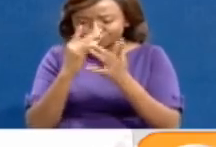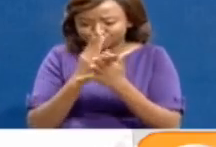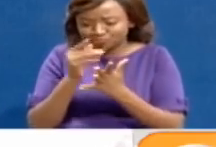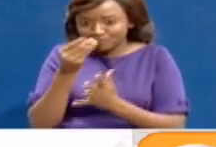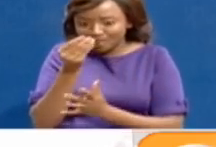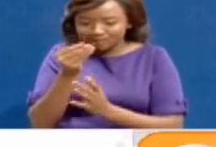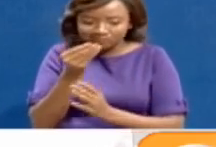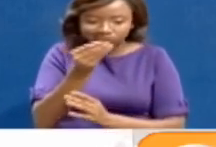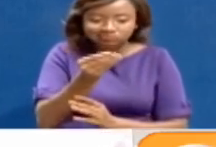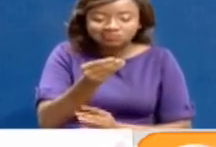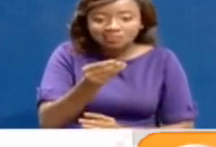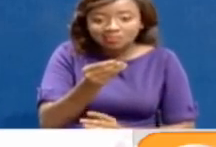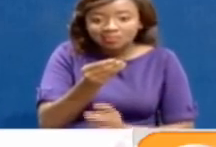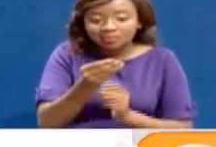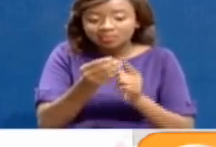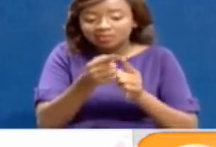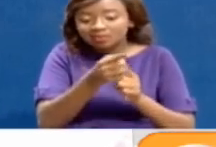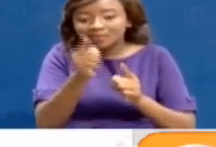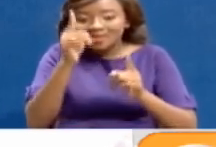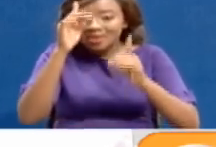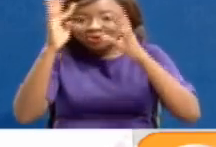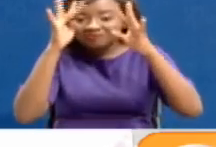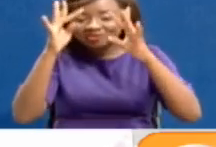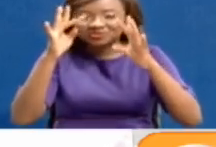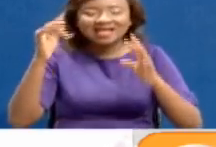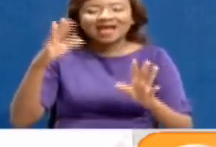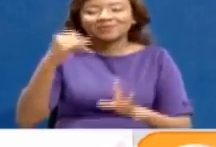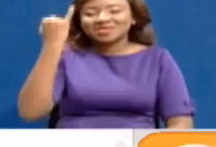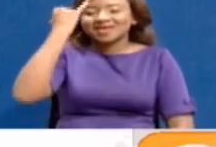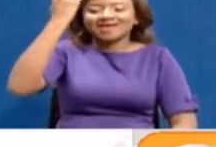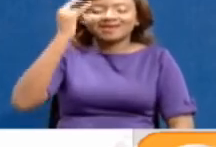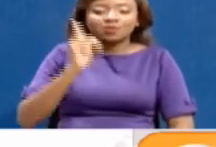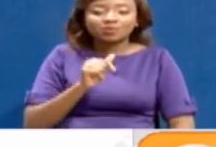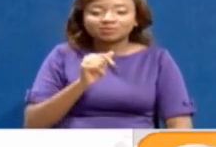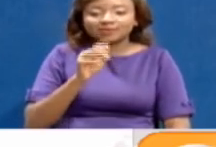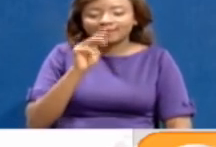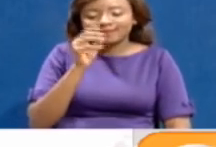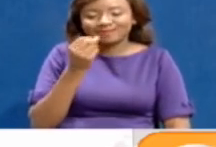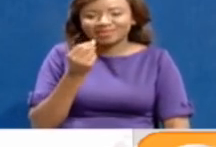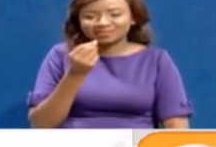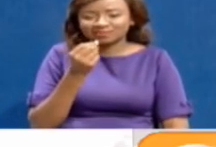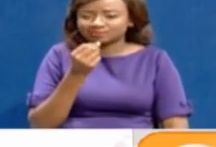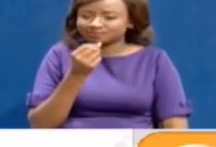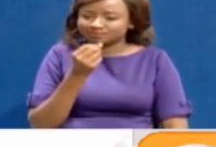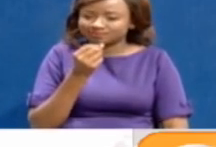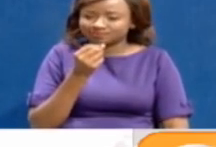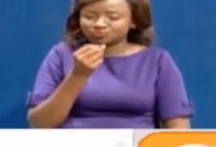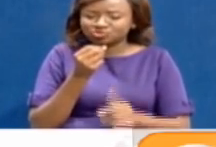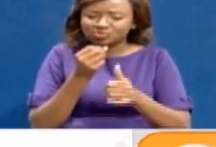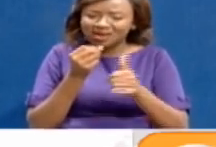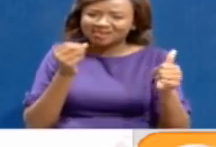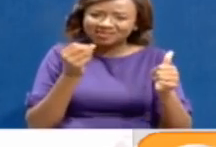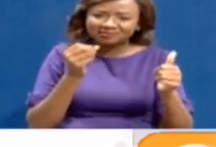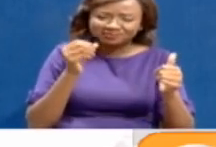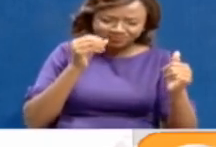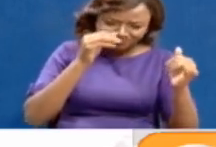talk about Kenyan innovation, many can only mention M-Pesa by Safaricom. So what really hinders indigenous innovation in Kenya, and